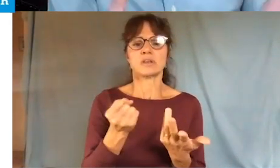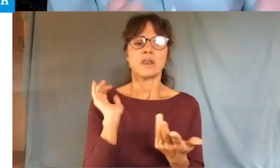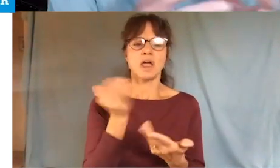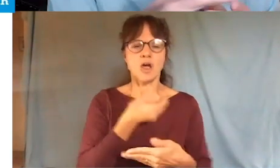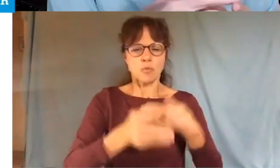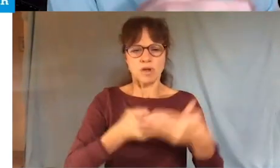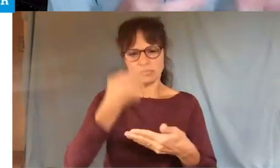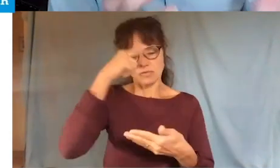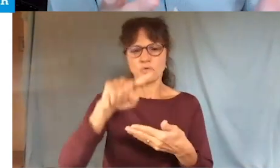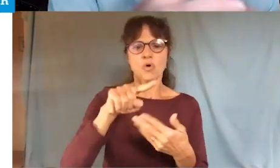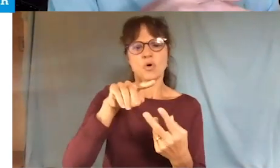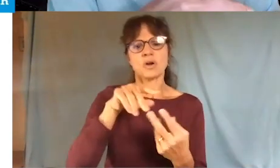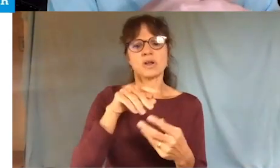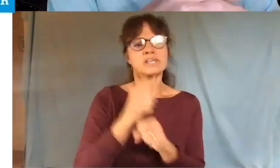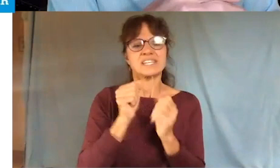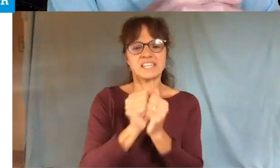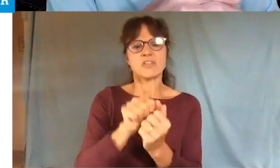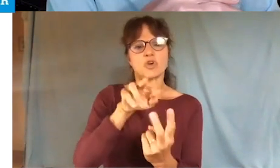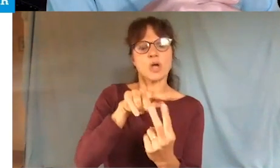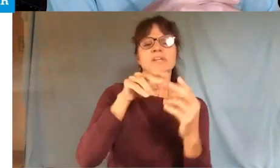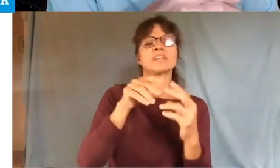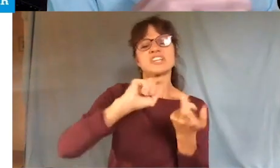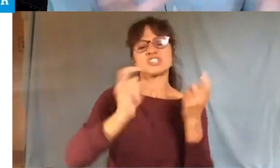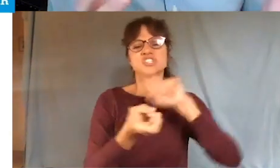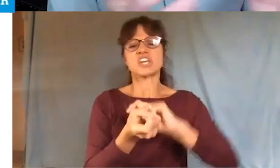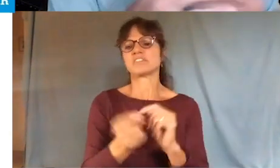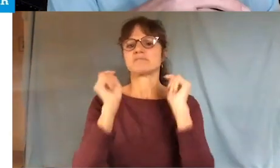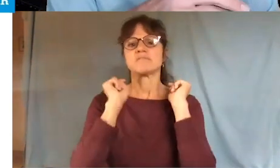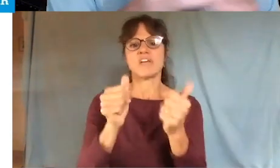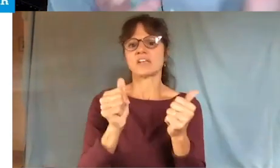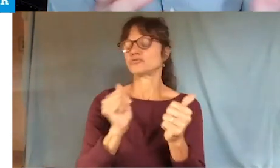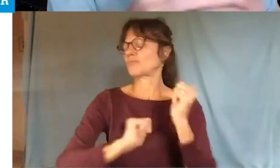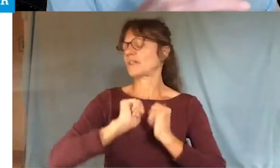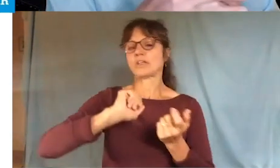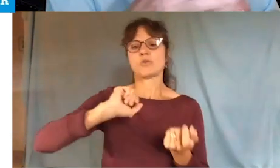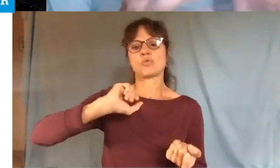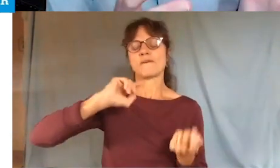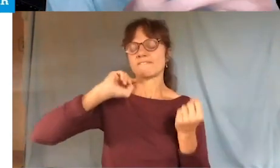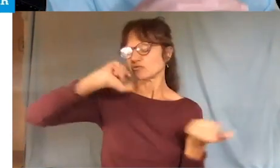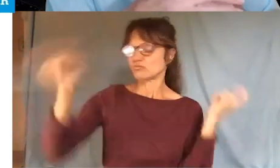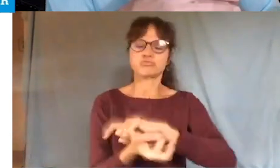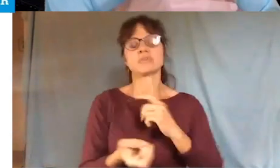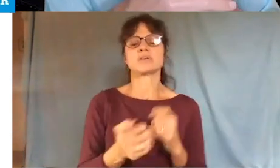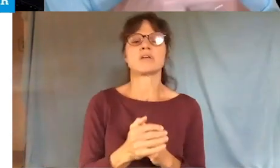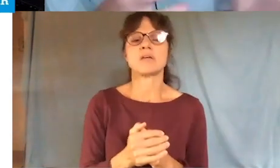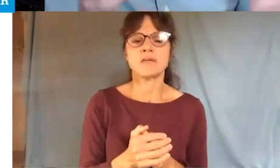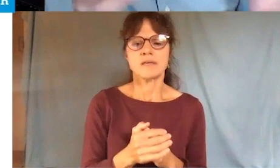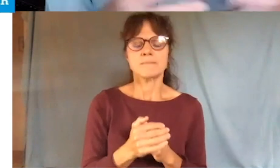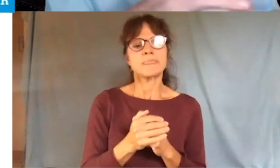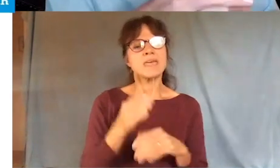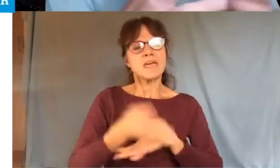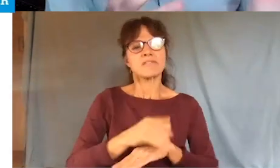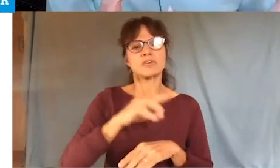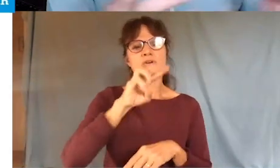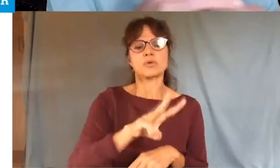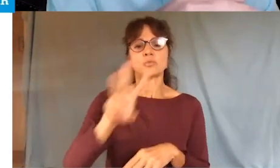for coupling changed very dramatically overnight. And I was just astounded by this slide. You know, keep in mind, after World